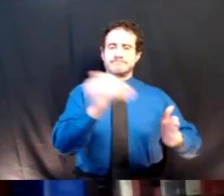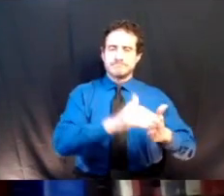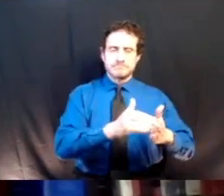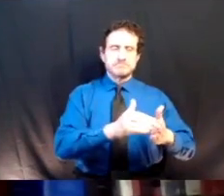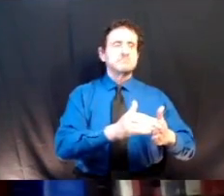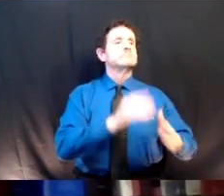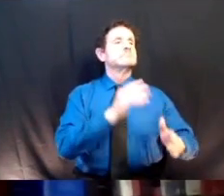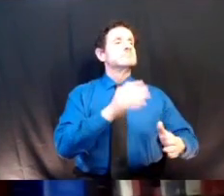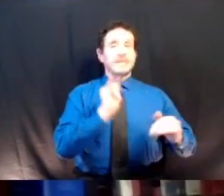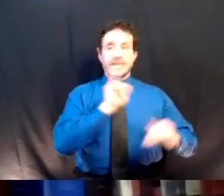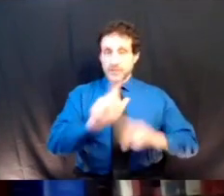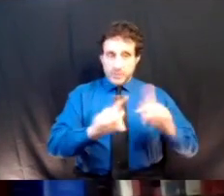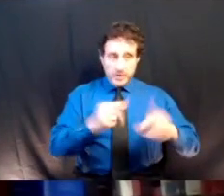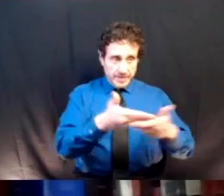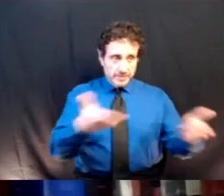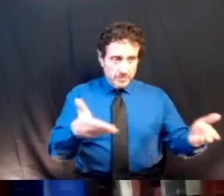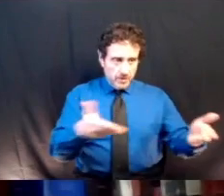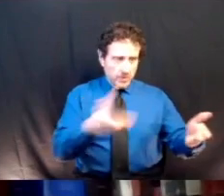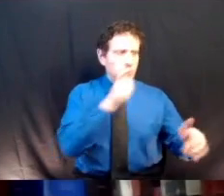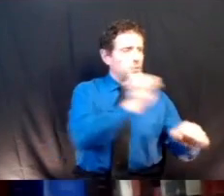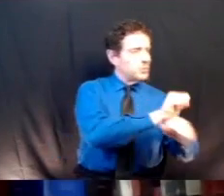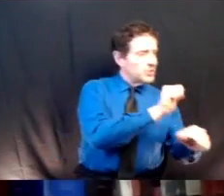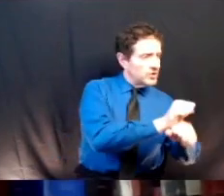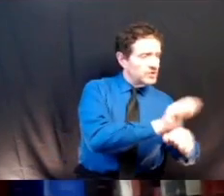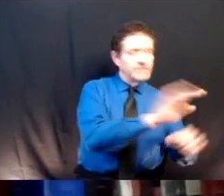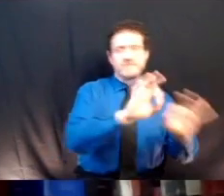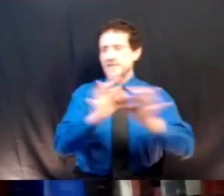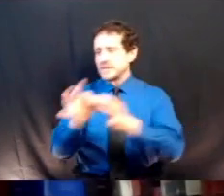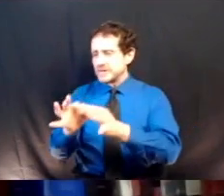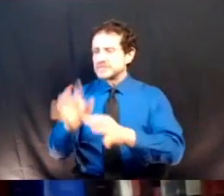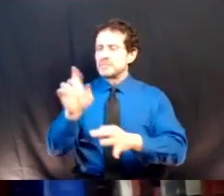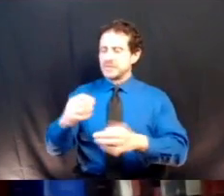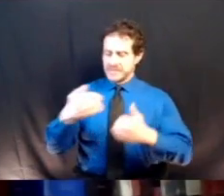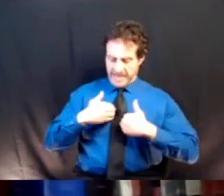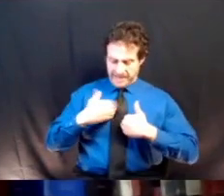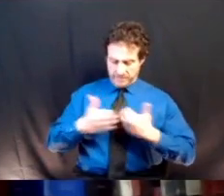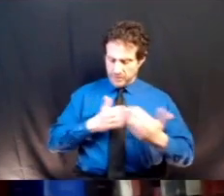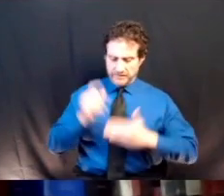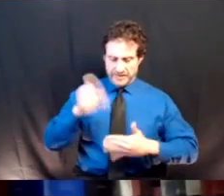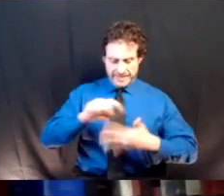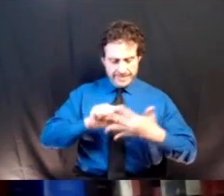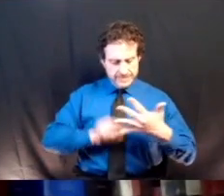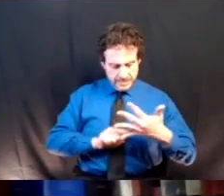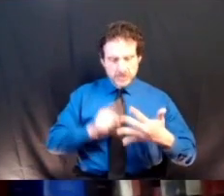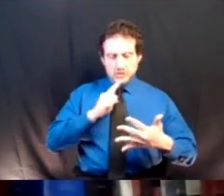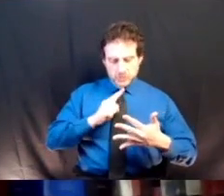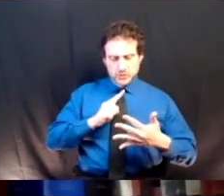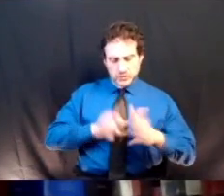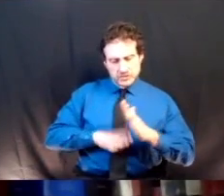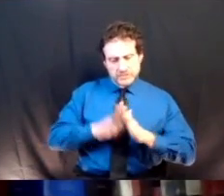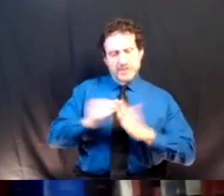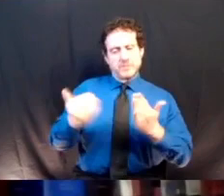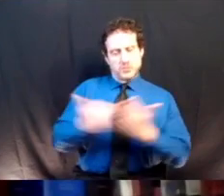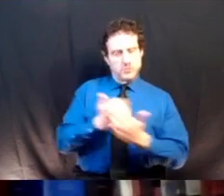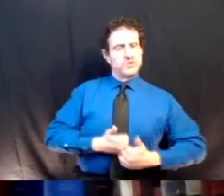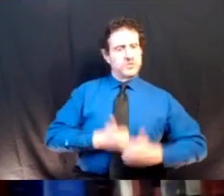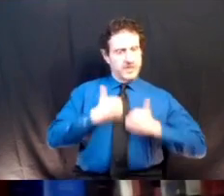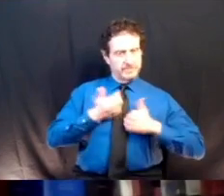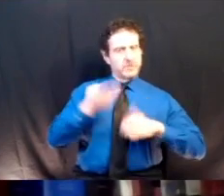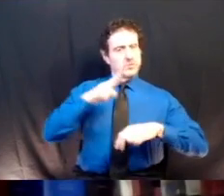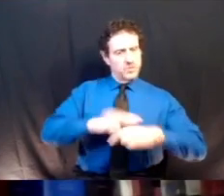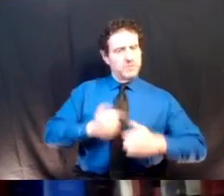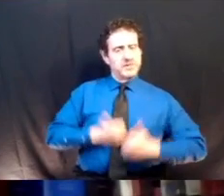and resources they need to build and fill in their lives. And I won't rest until we see that